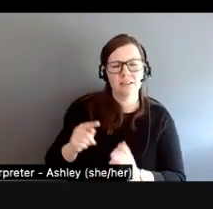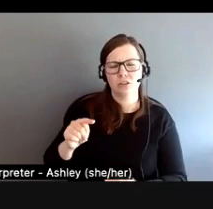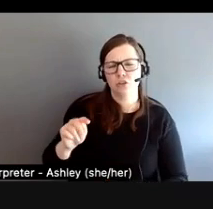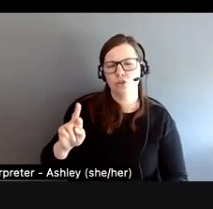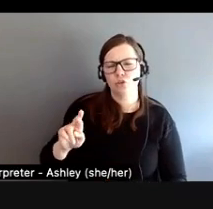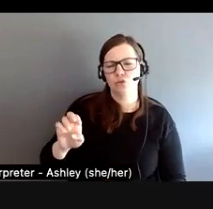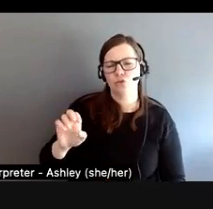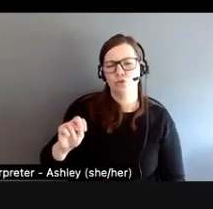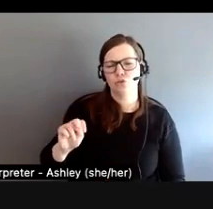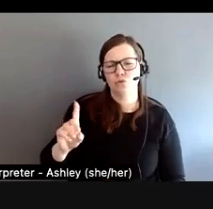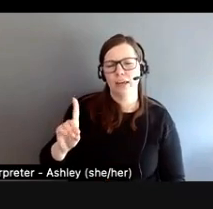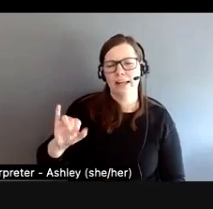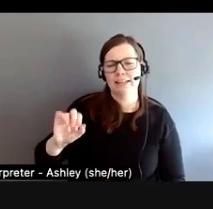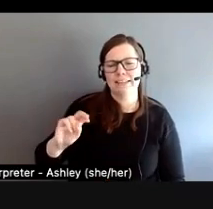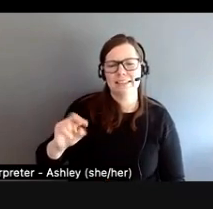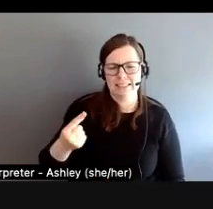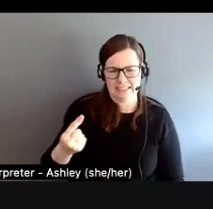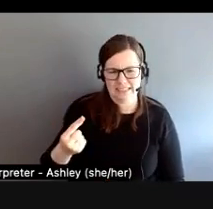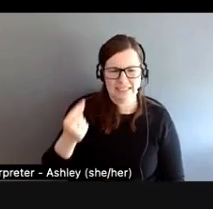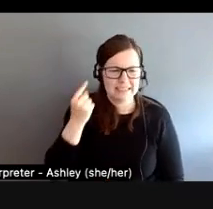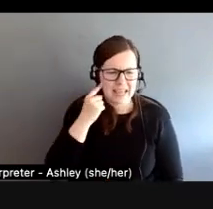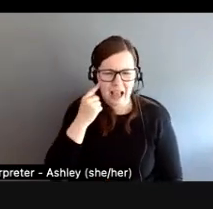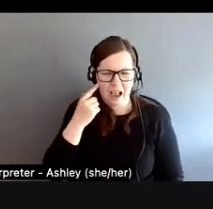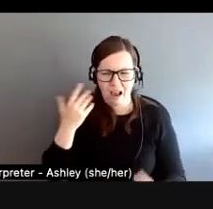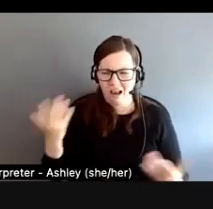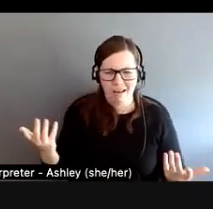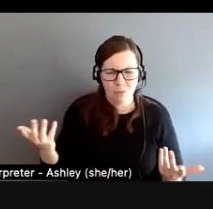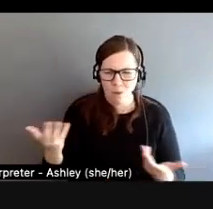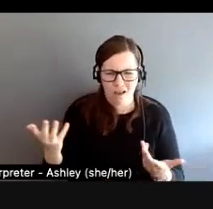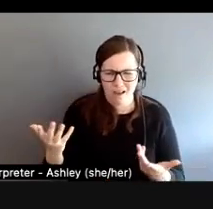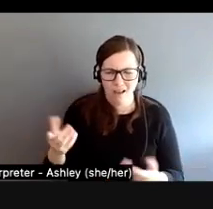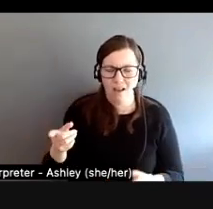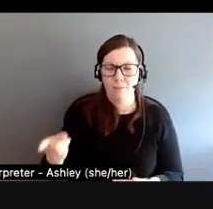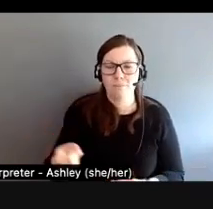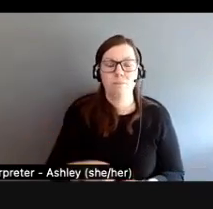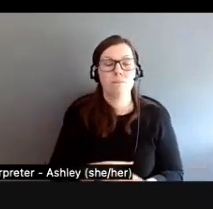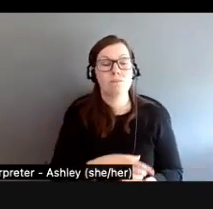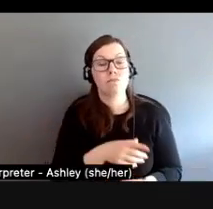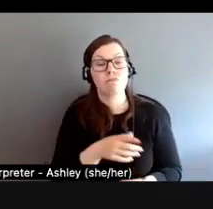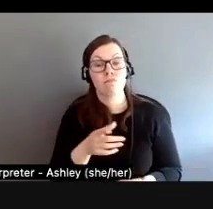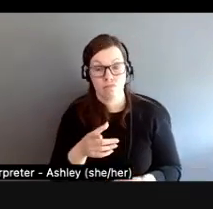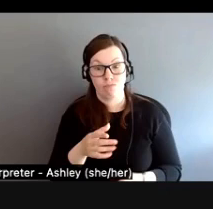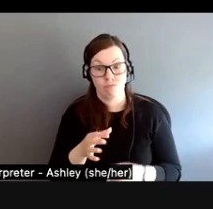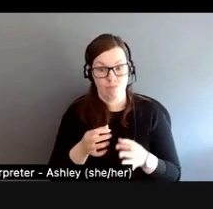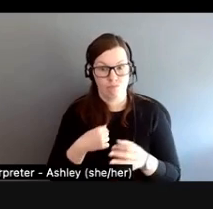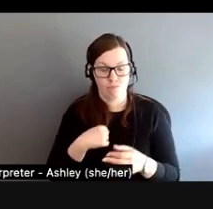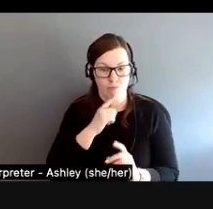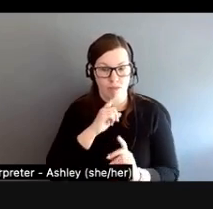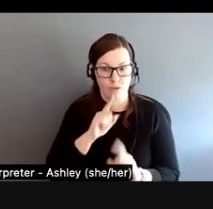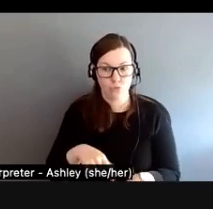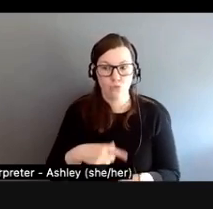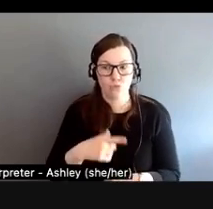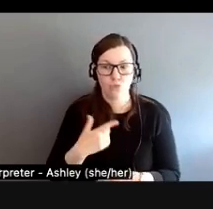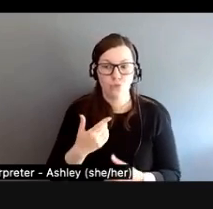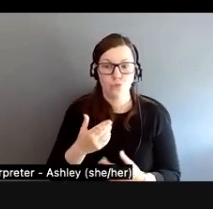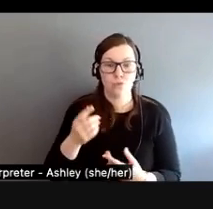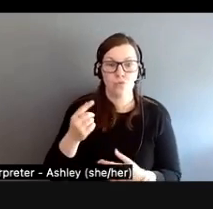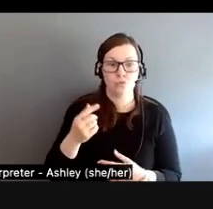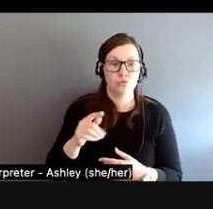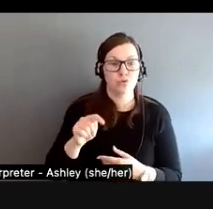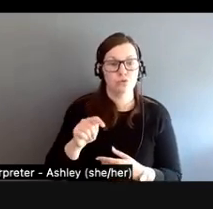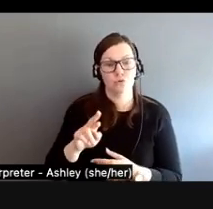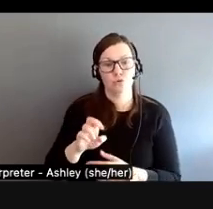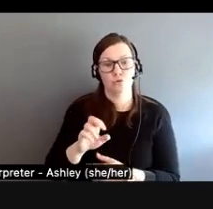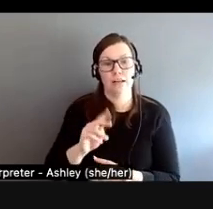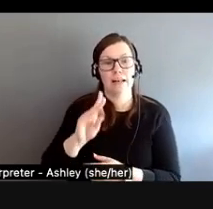a trending sound is audio that's already on TikTok. It could be a song. We'll give you an